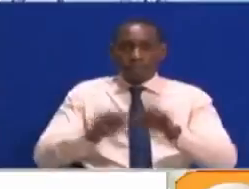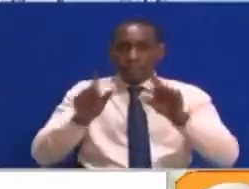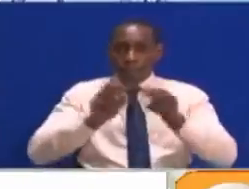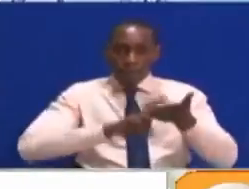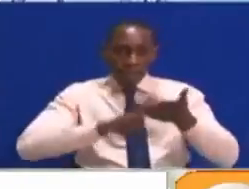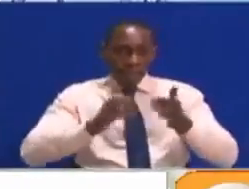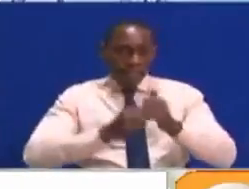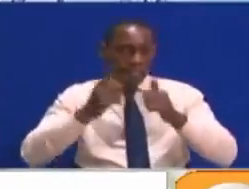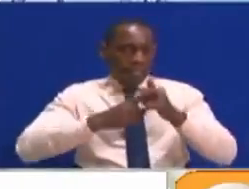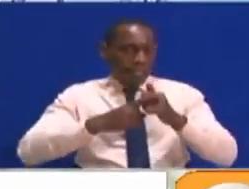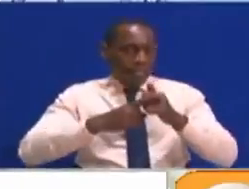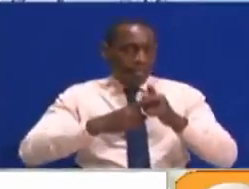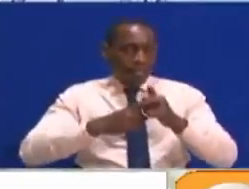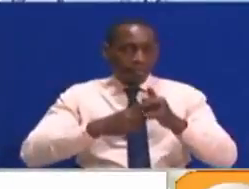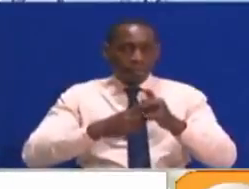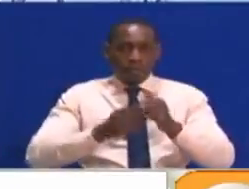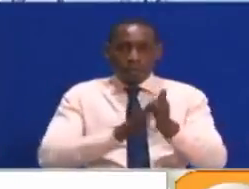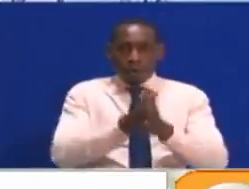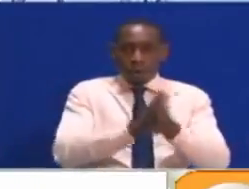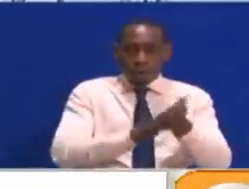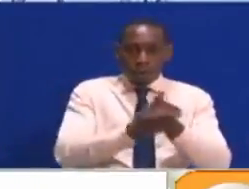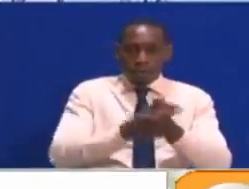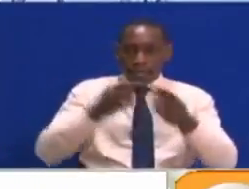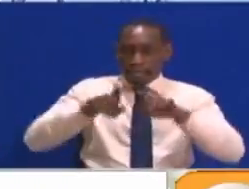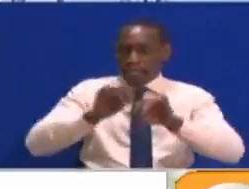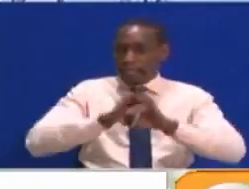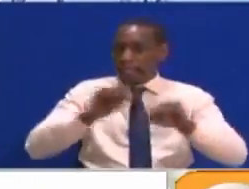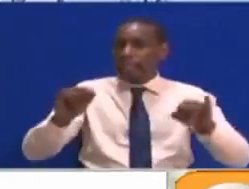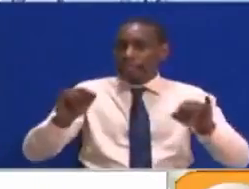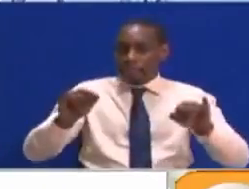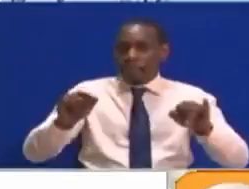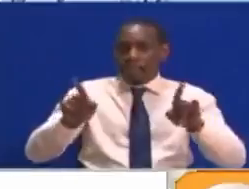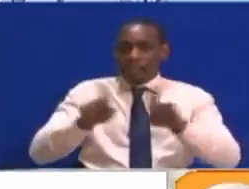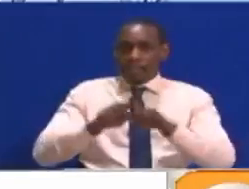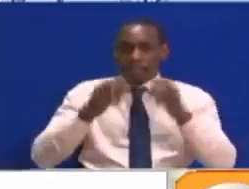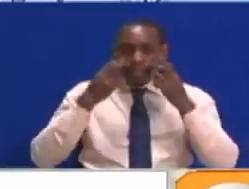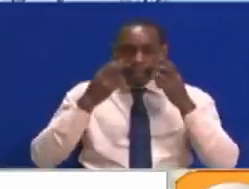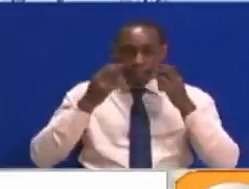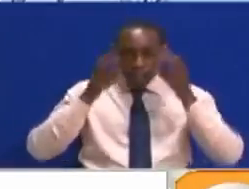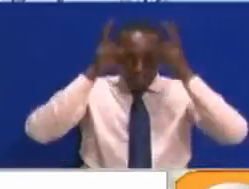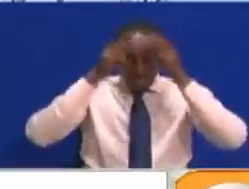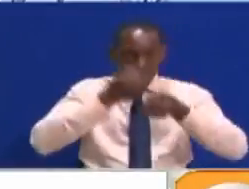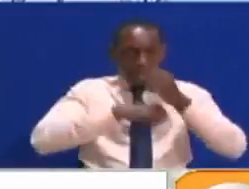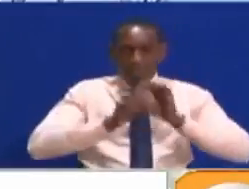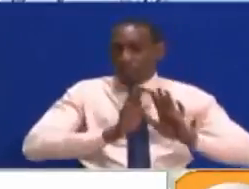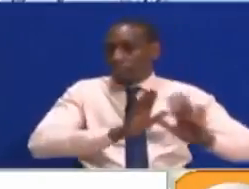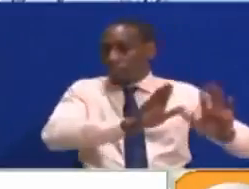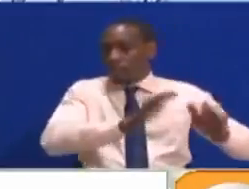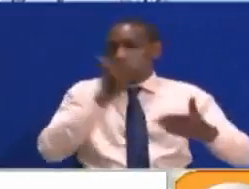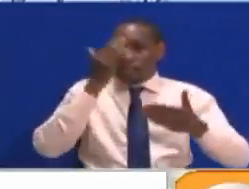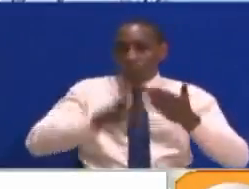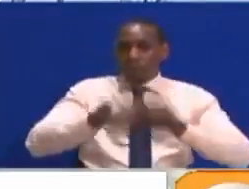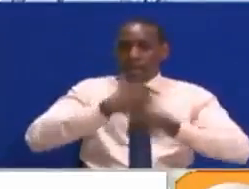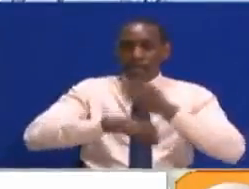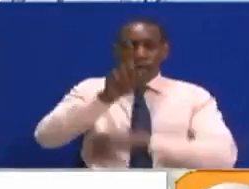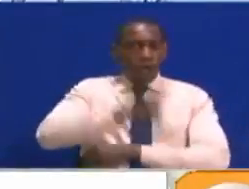verse 16. Wash and make yourselves clean. Take your evil deeds out of my sight. Stop